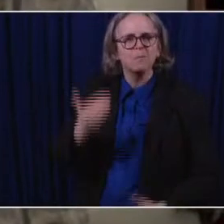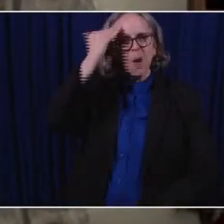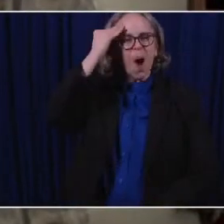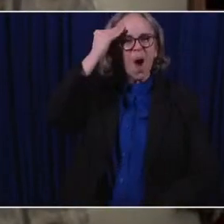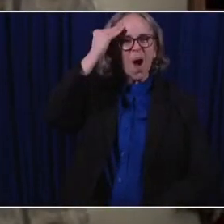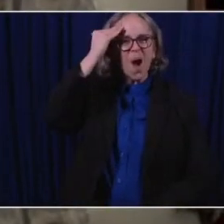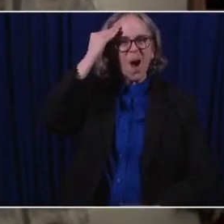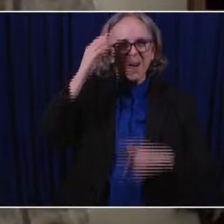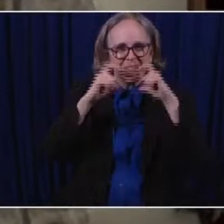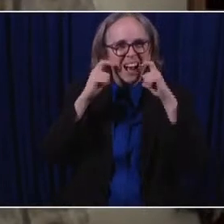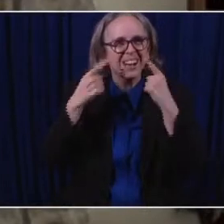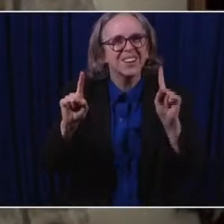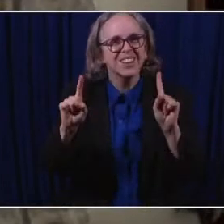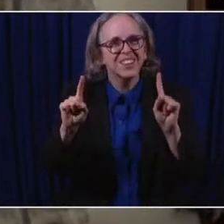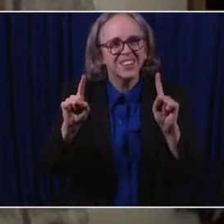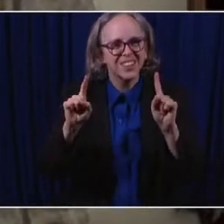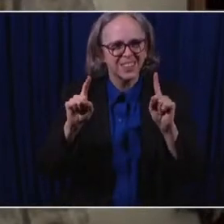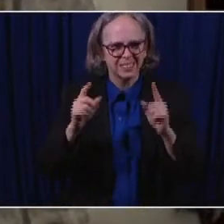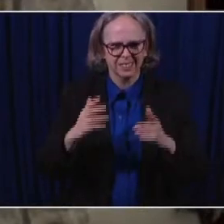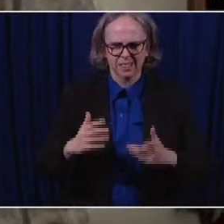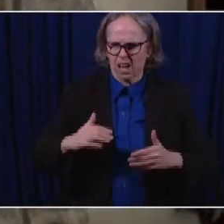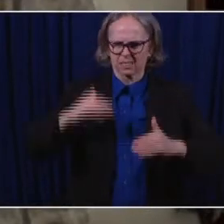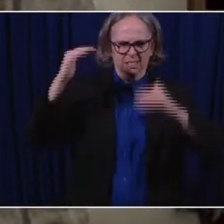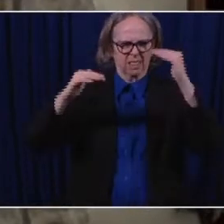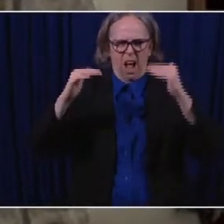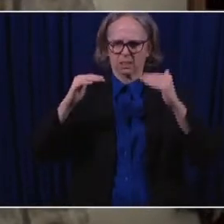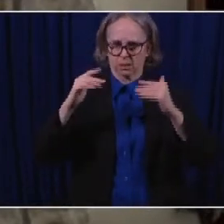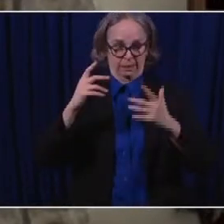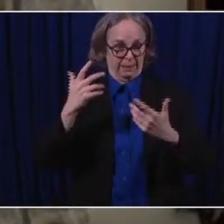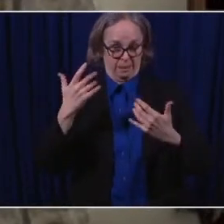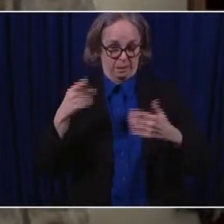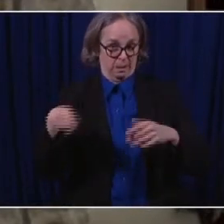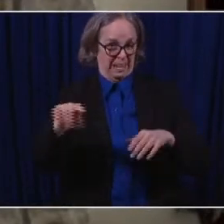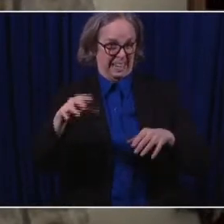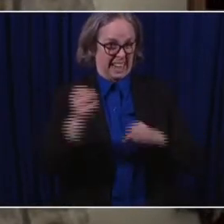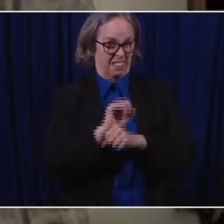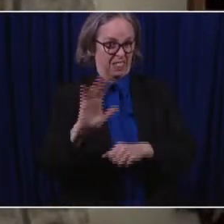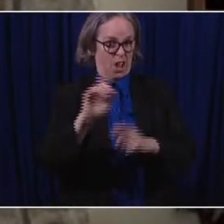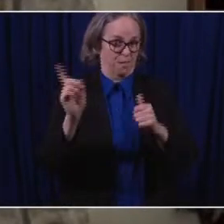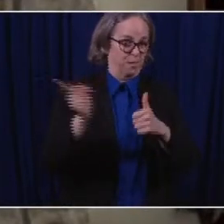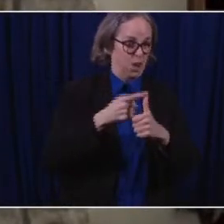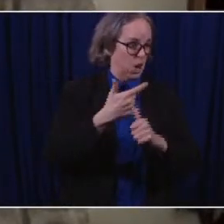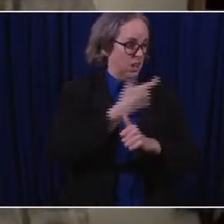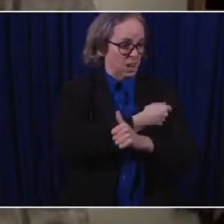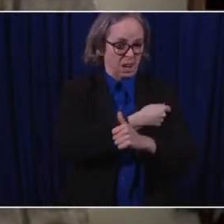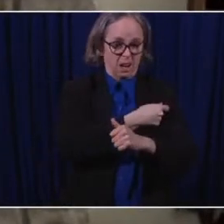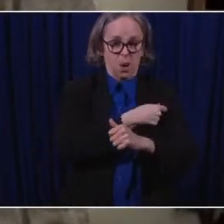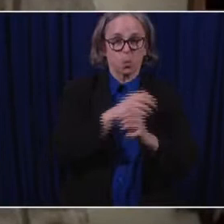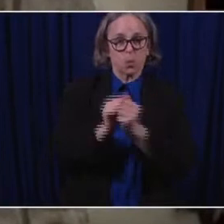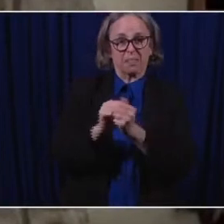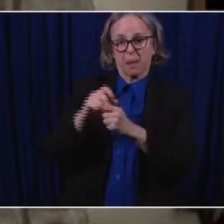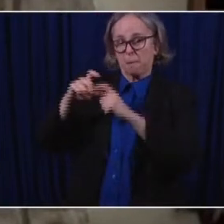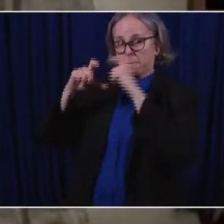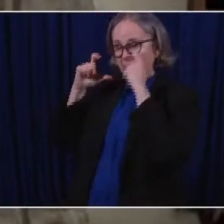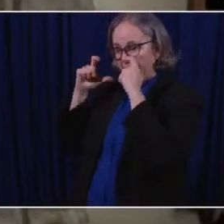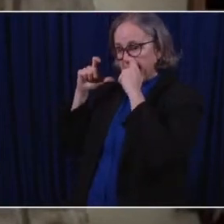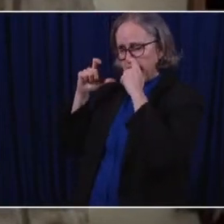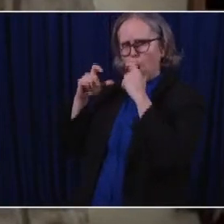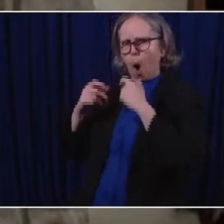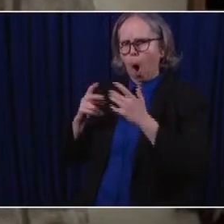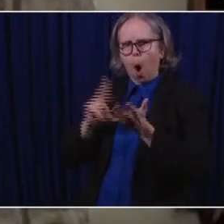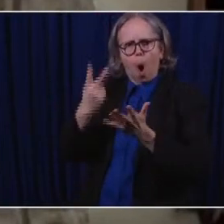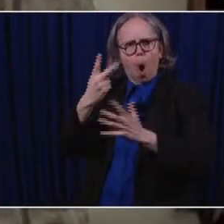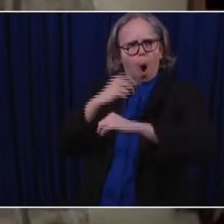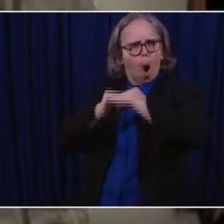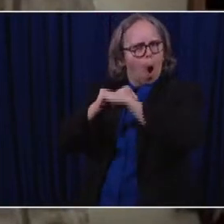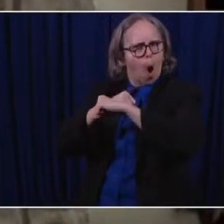a first shot and some getting a second shot. And we know, and it's been explained on here before